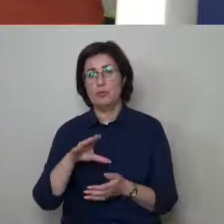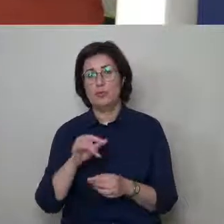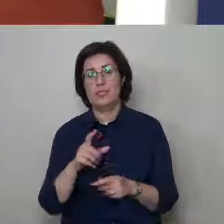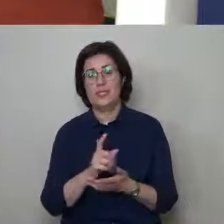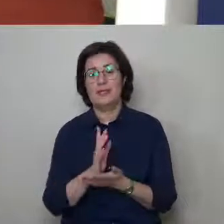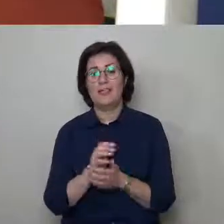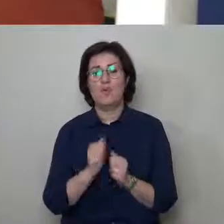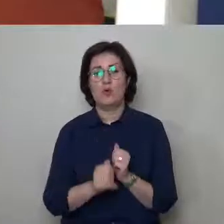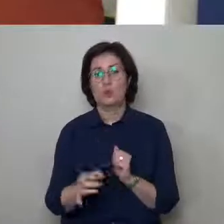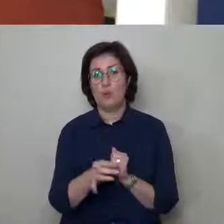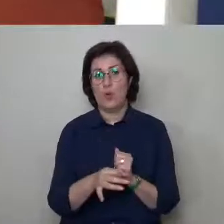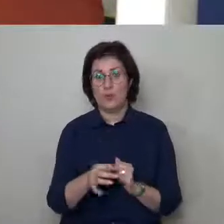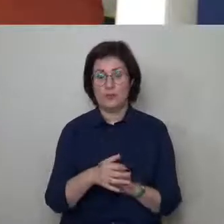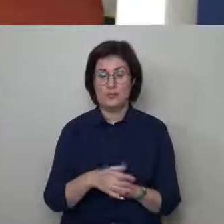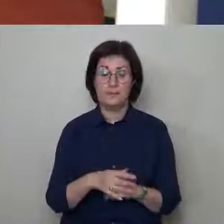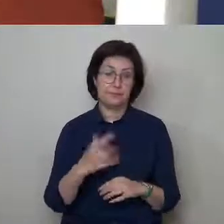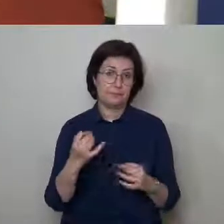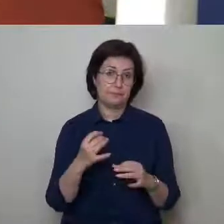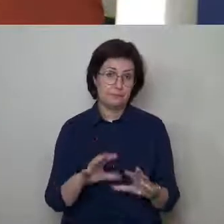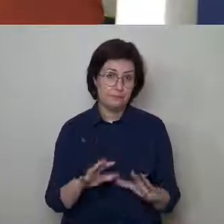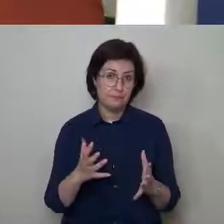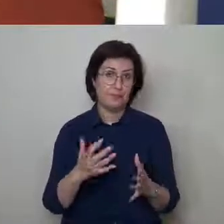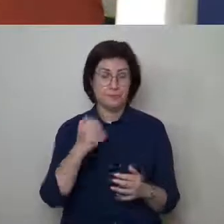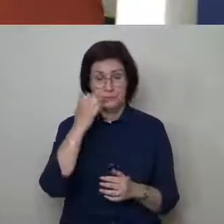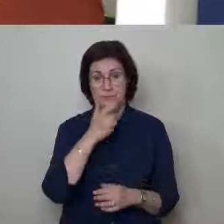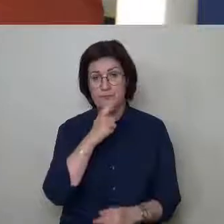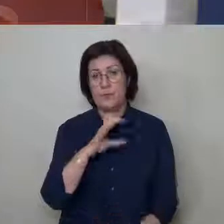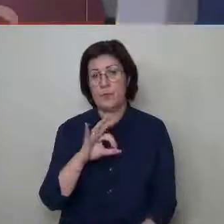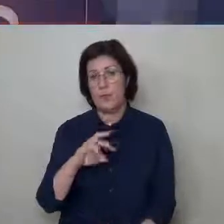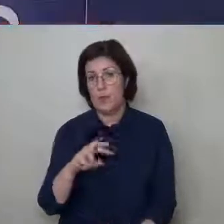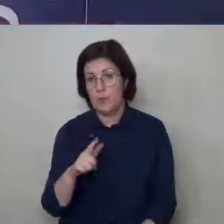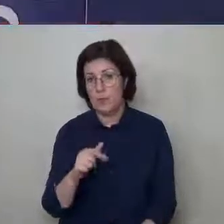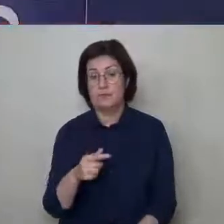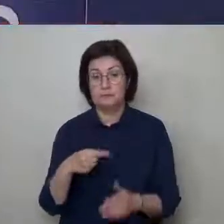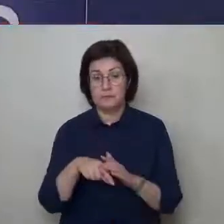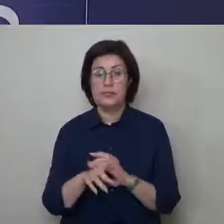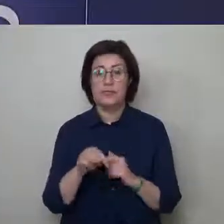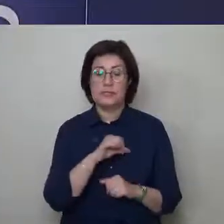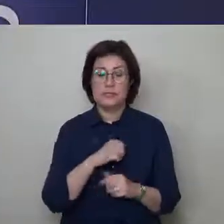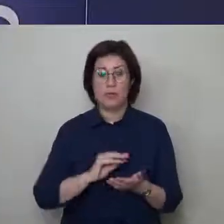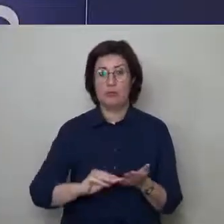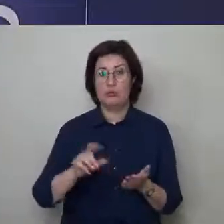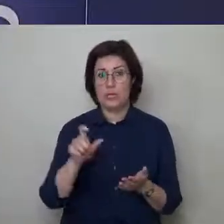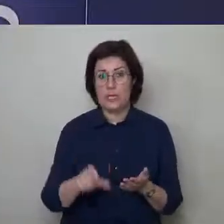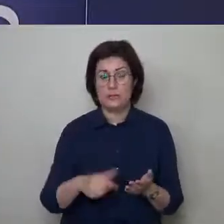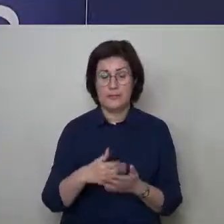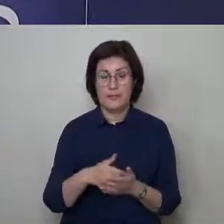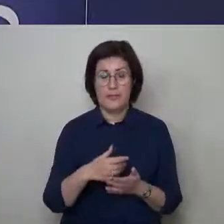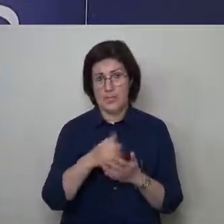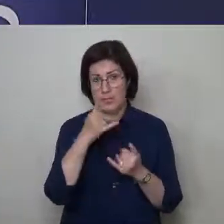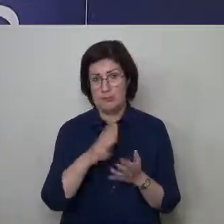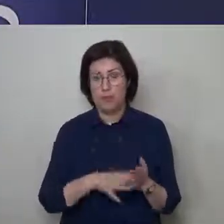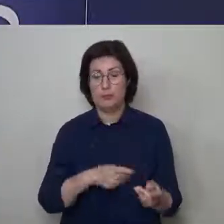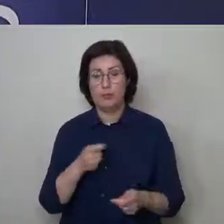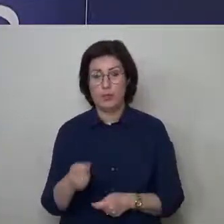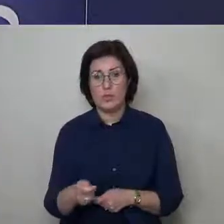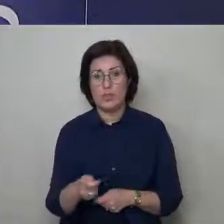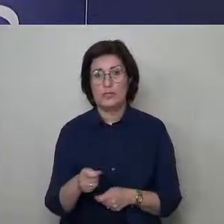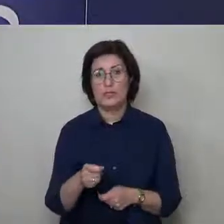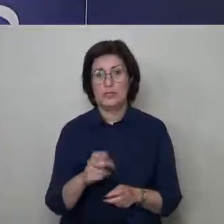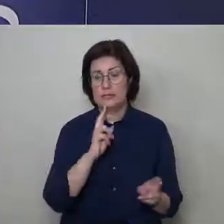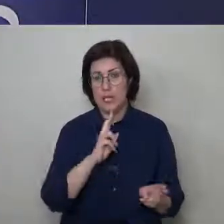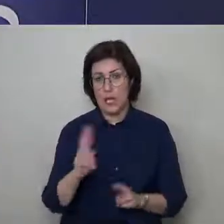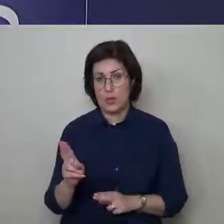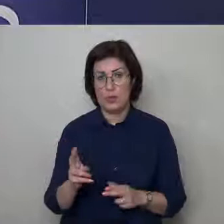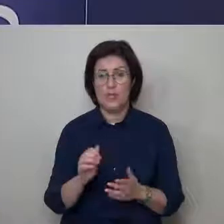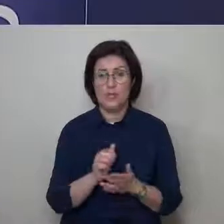our public ombudsman that we have in every region. Oh, thank you. So a journalist cannot file